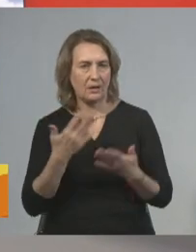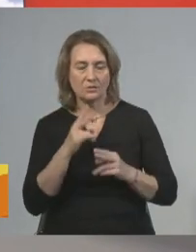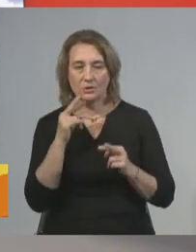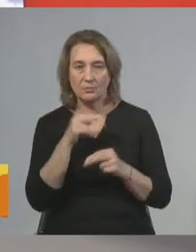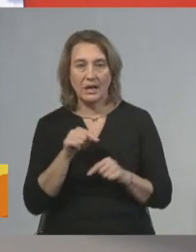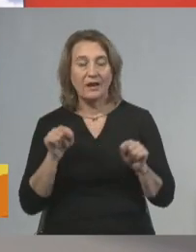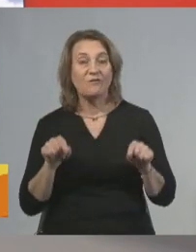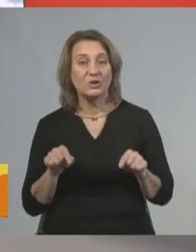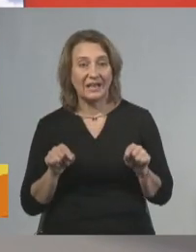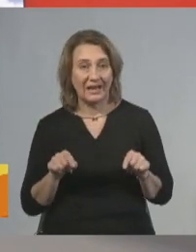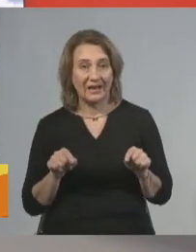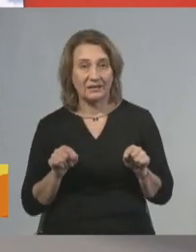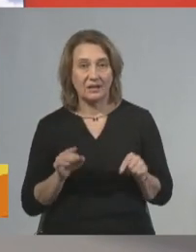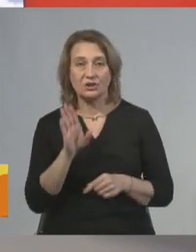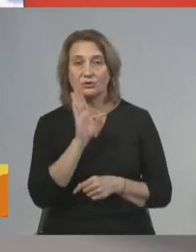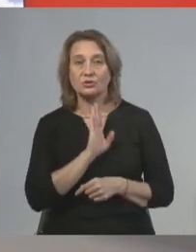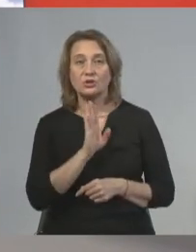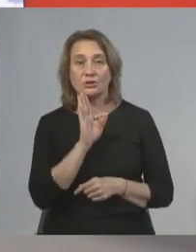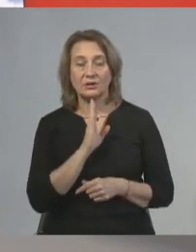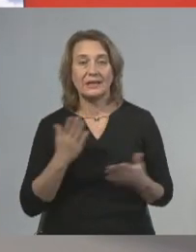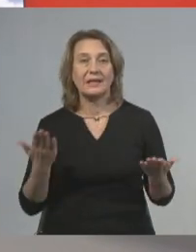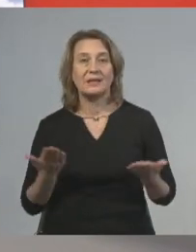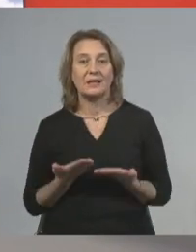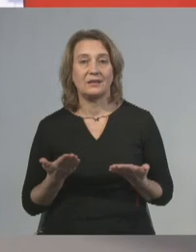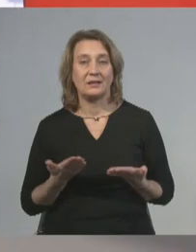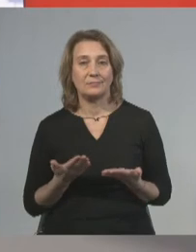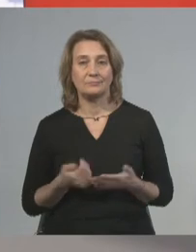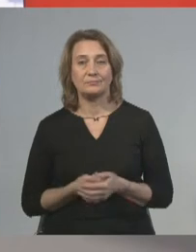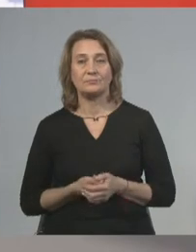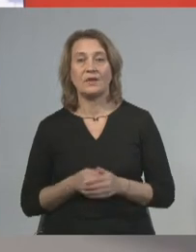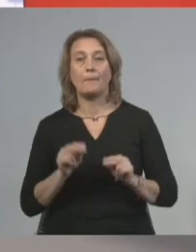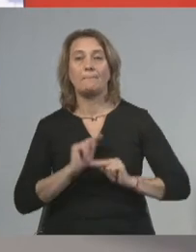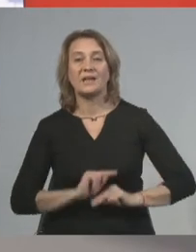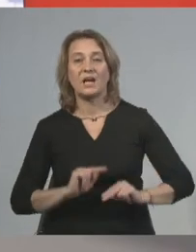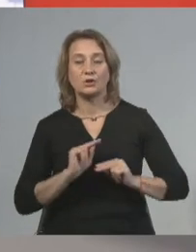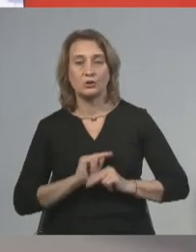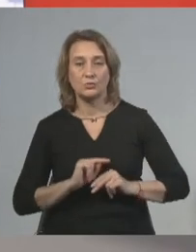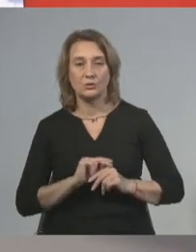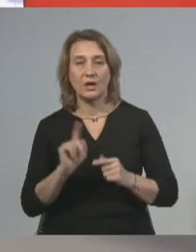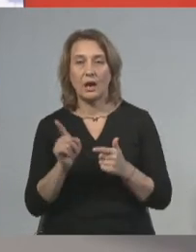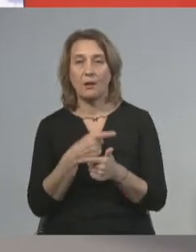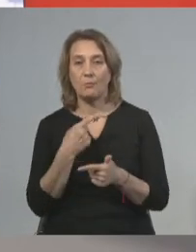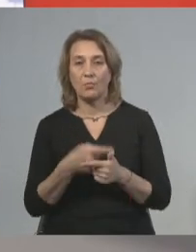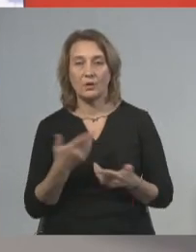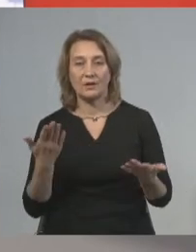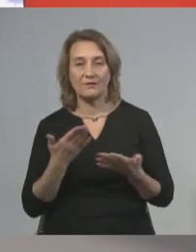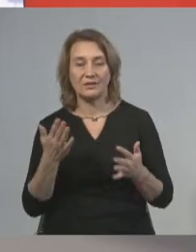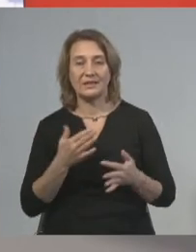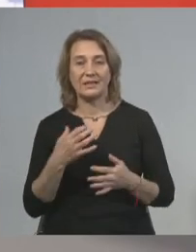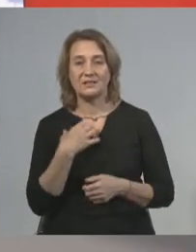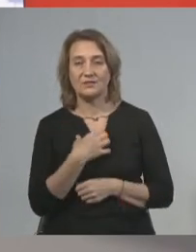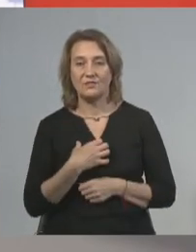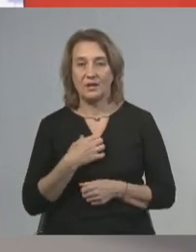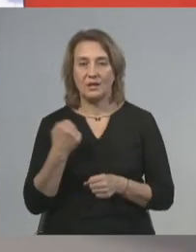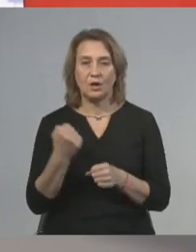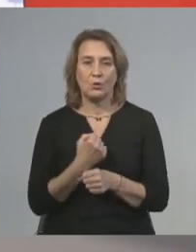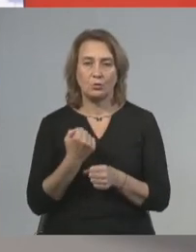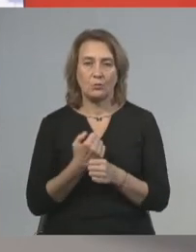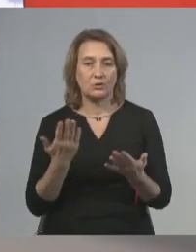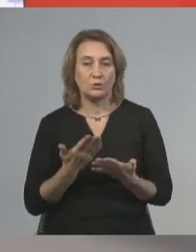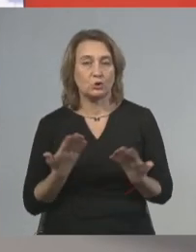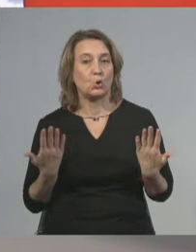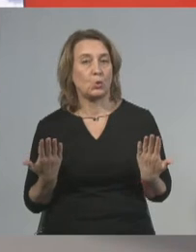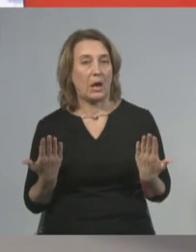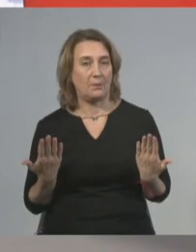can lift weights like 300 kilograms so these are women who work in spheres